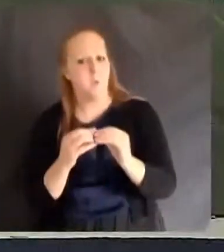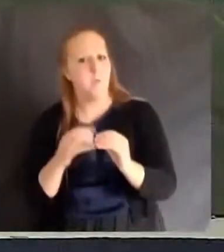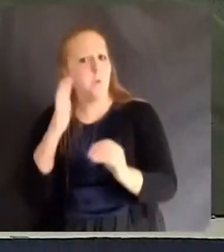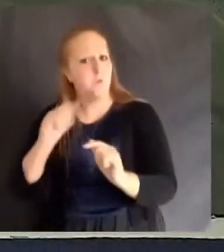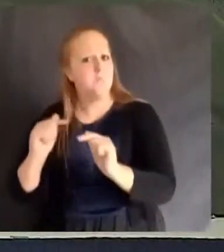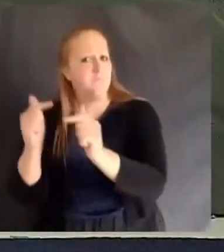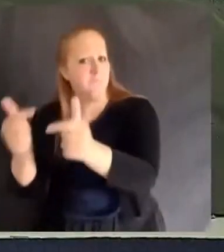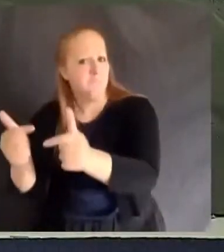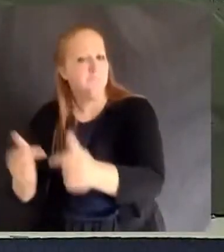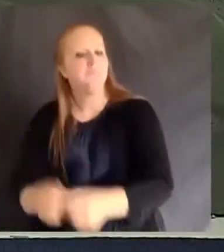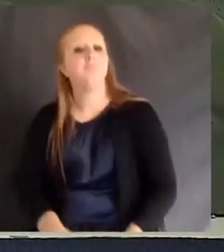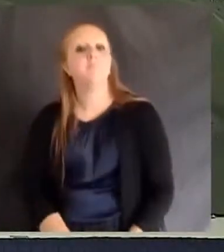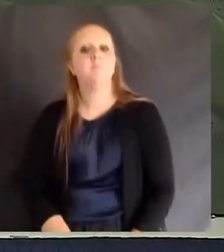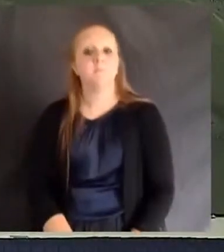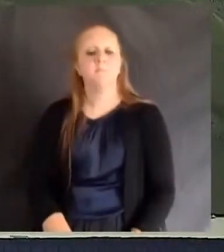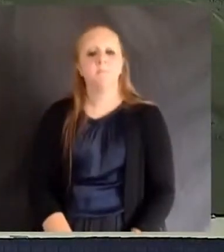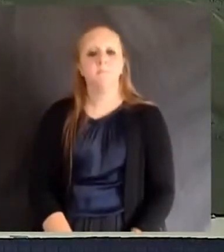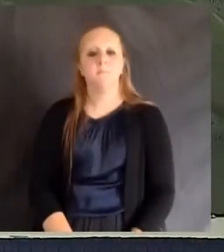On schools,